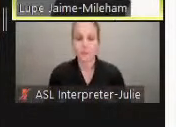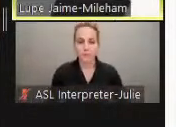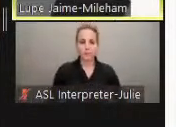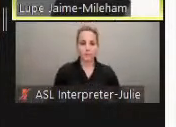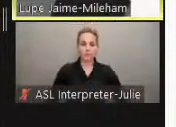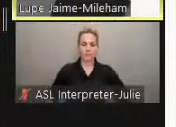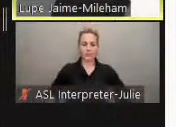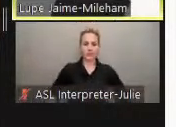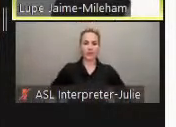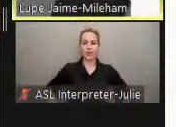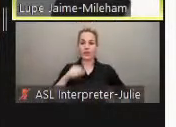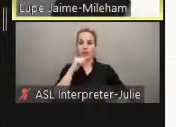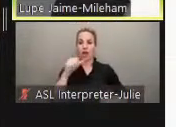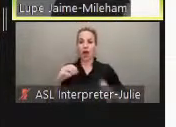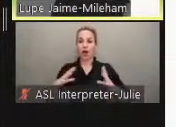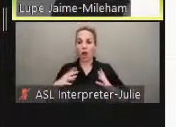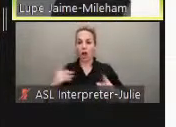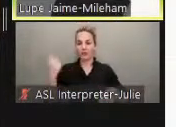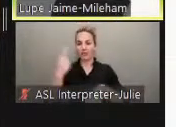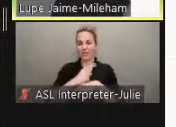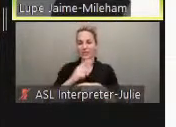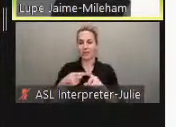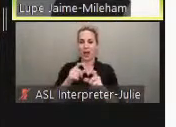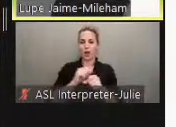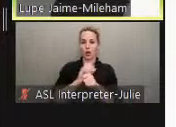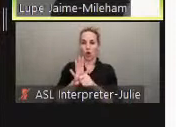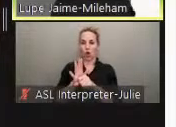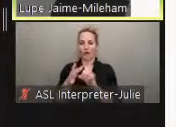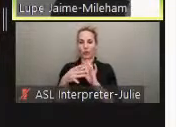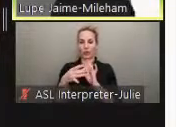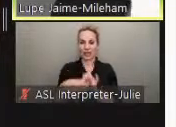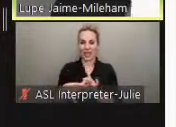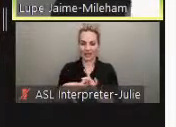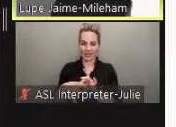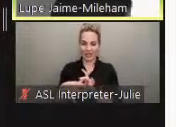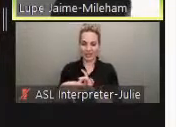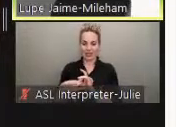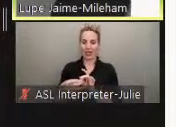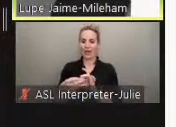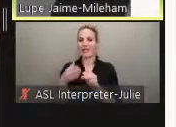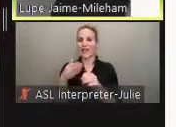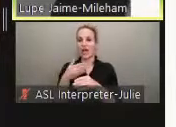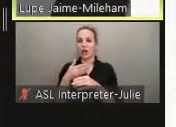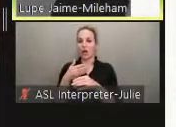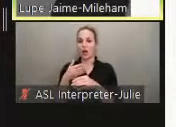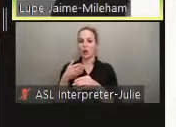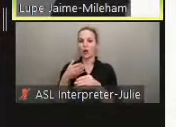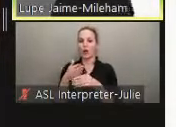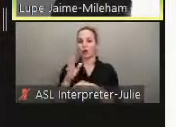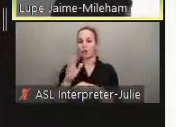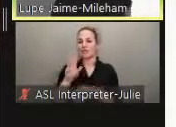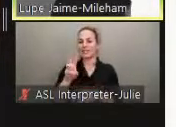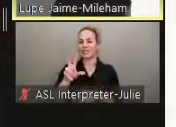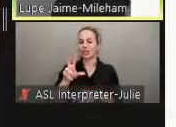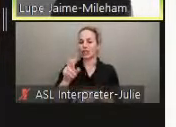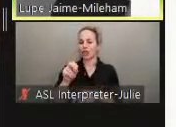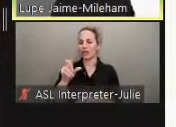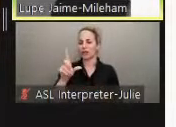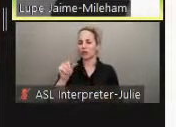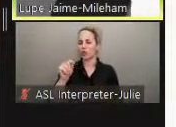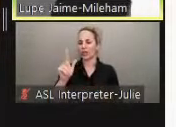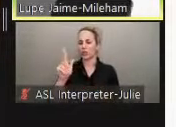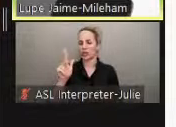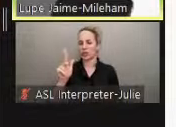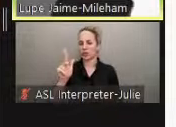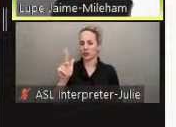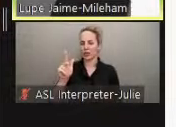the non-op days regarding COVID related, that goes through 6/30 of 2023.